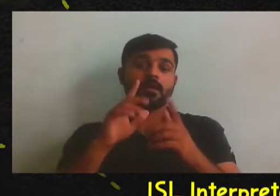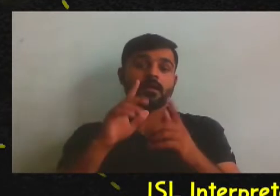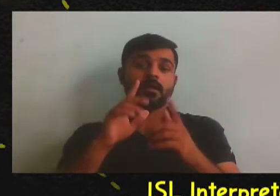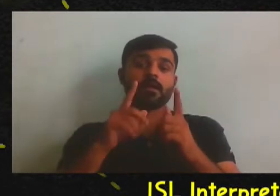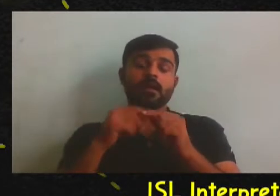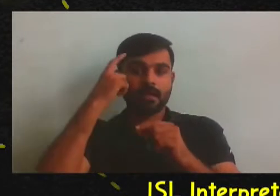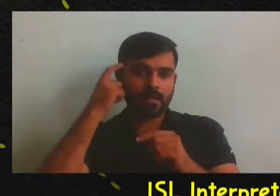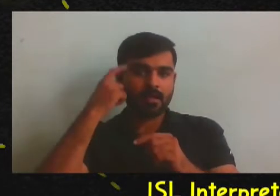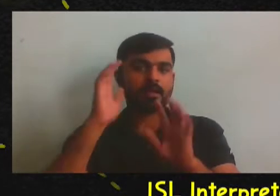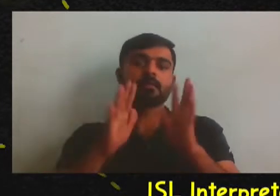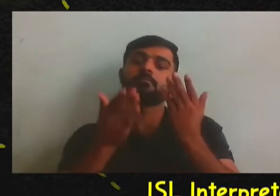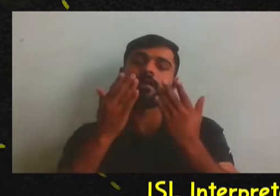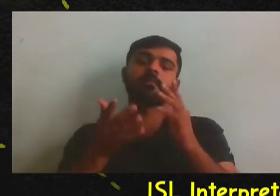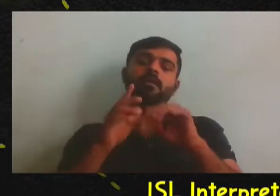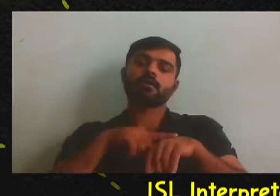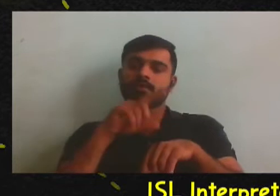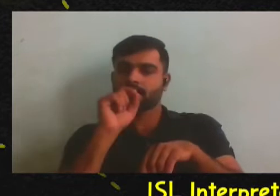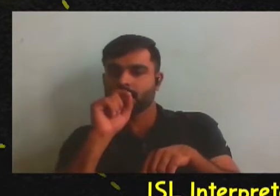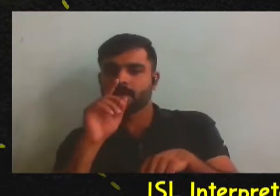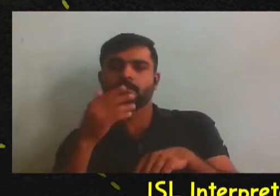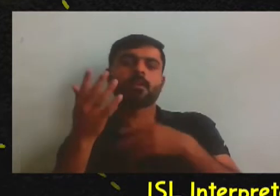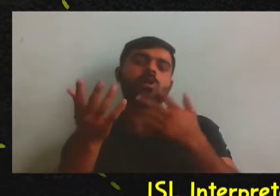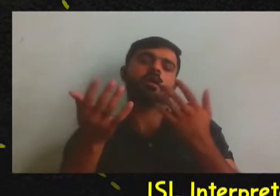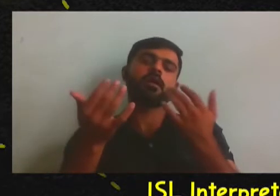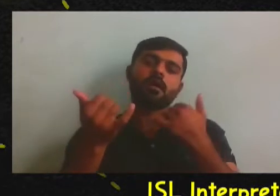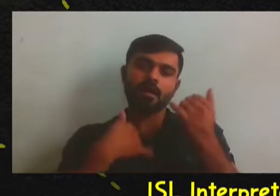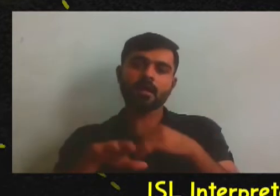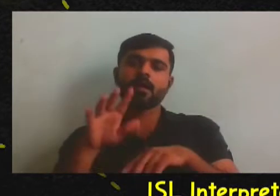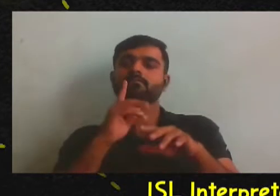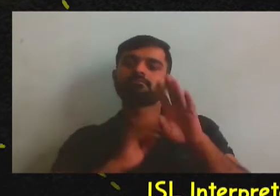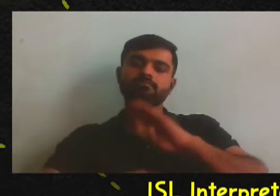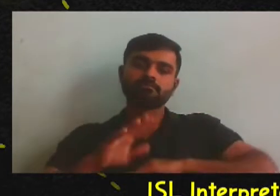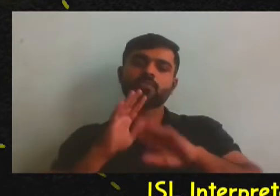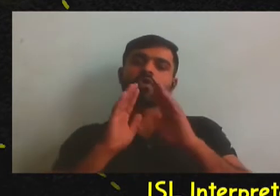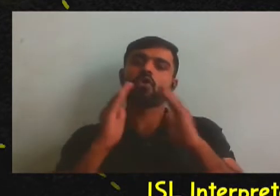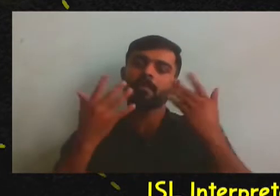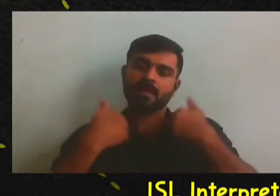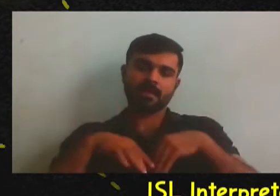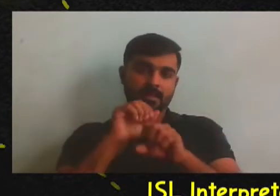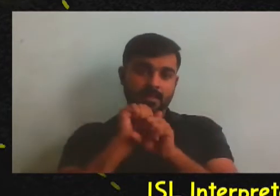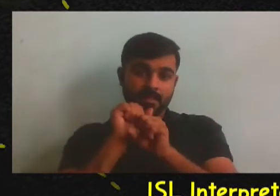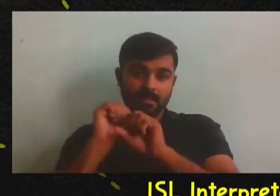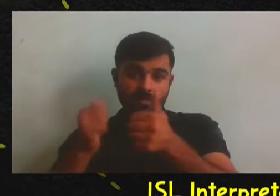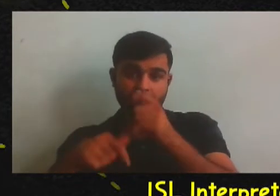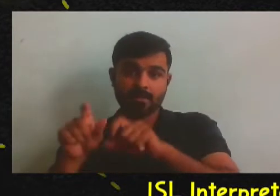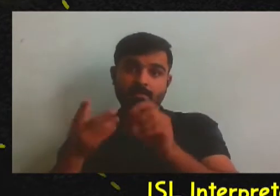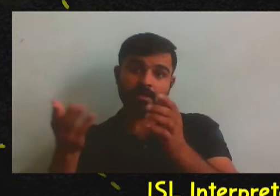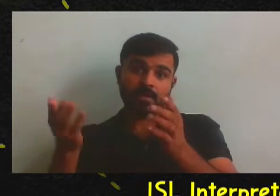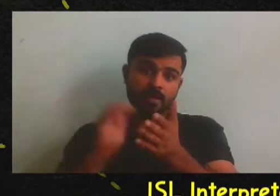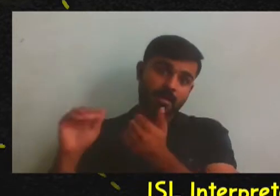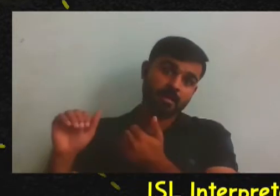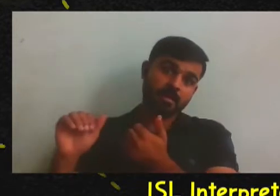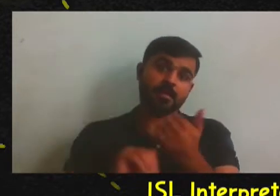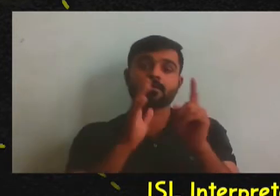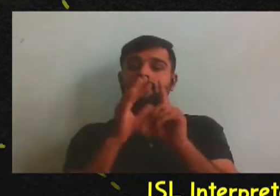there is maybe that 10 minutes when they're calling into that info line is that moment when they're able to reveal those intimate whatever